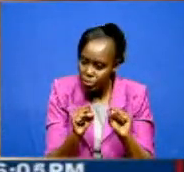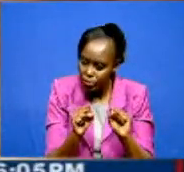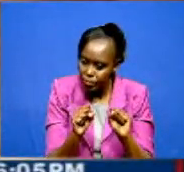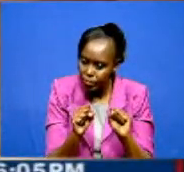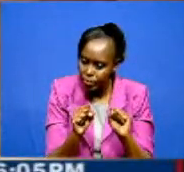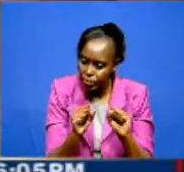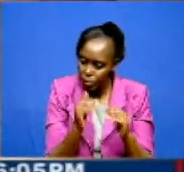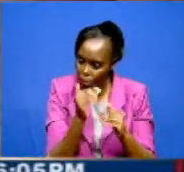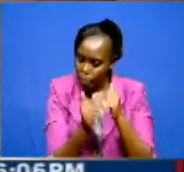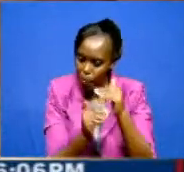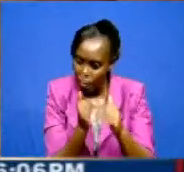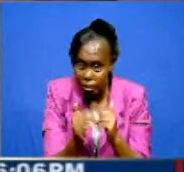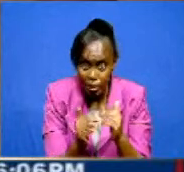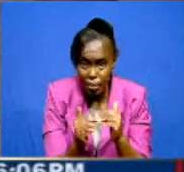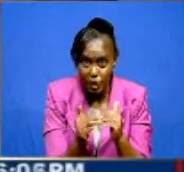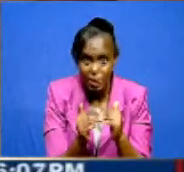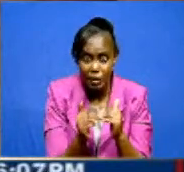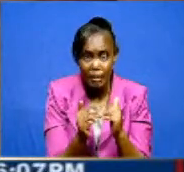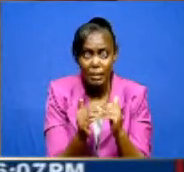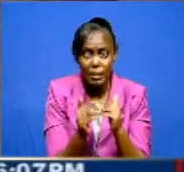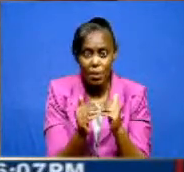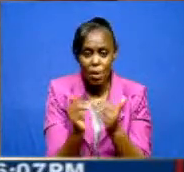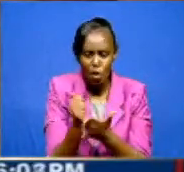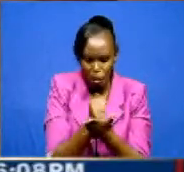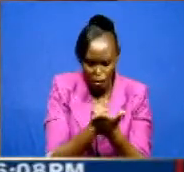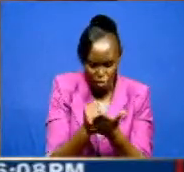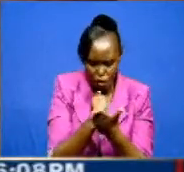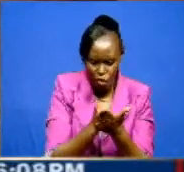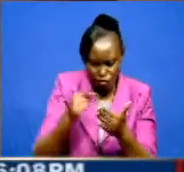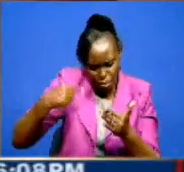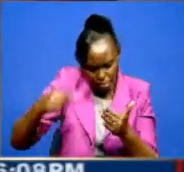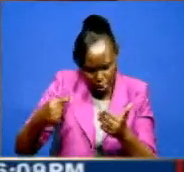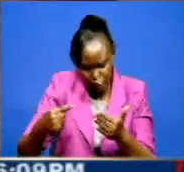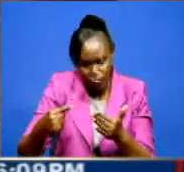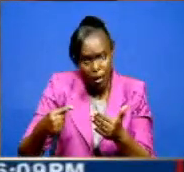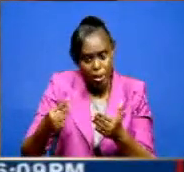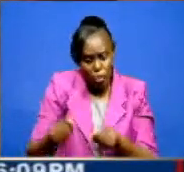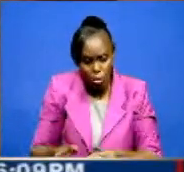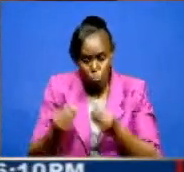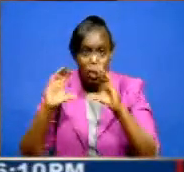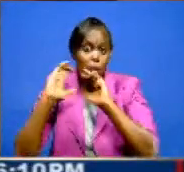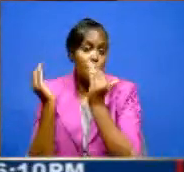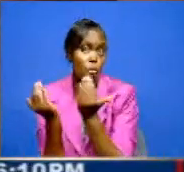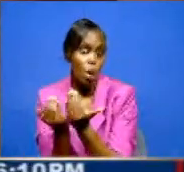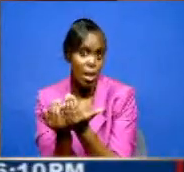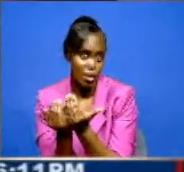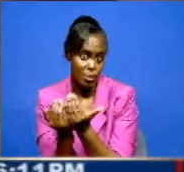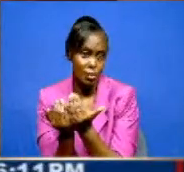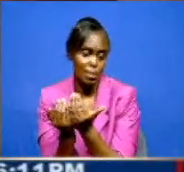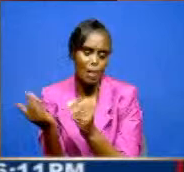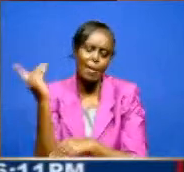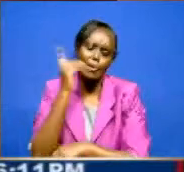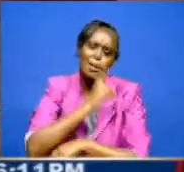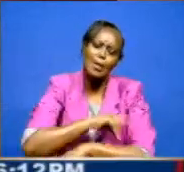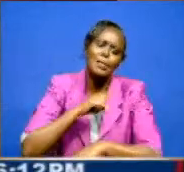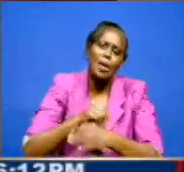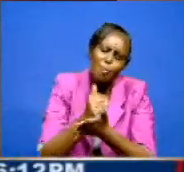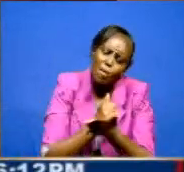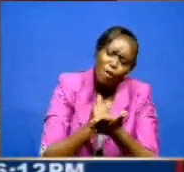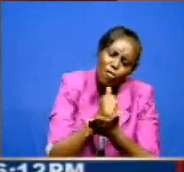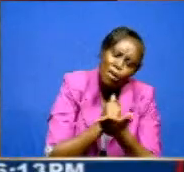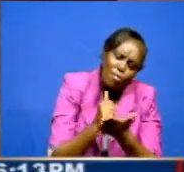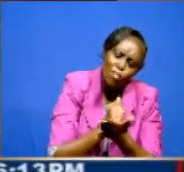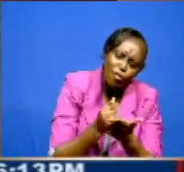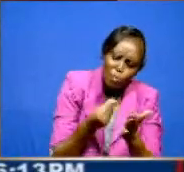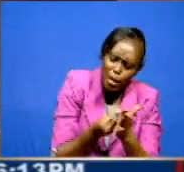a process of being coffee manufacturers for the world. That's what we need to do. The days when that coffee had money,